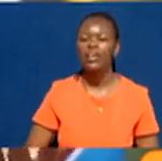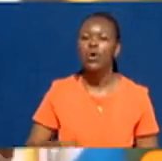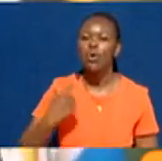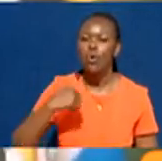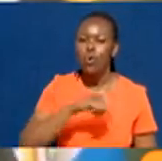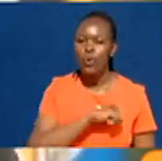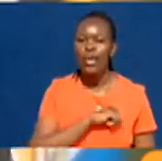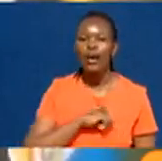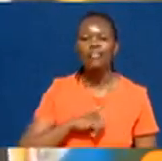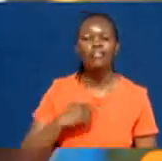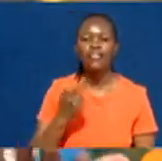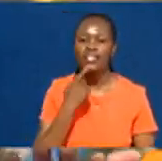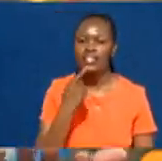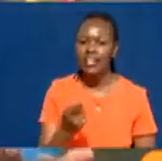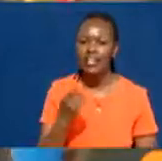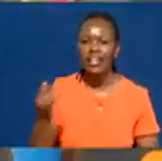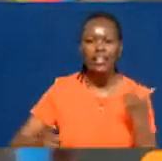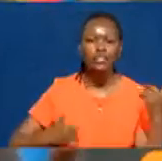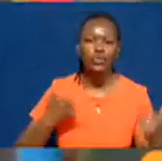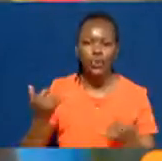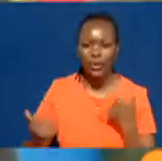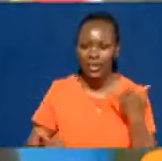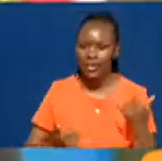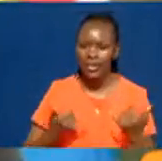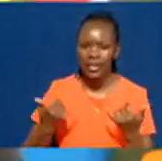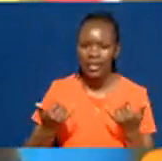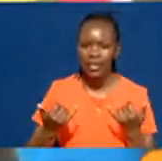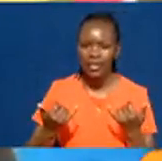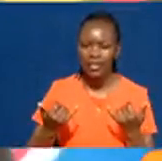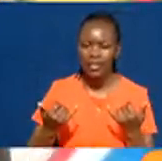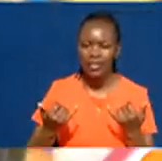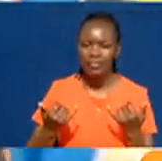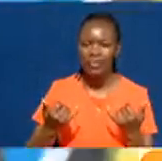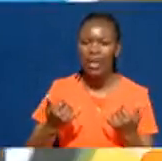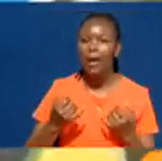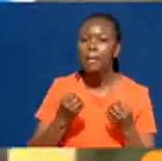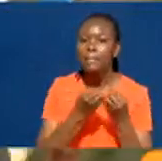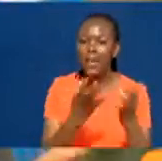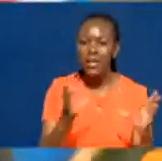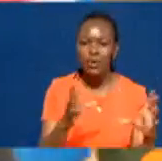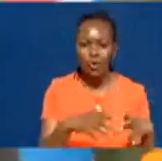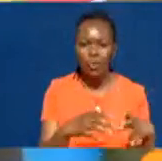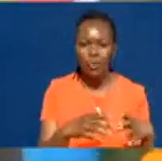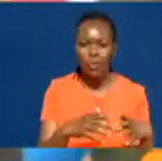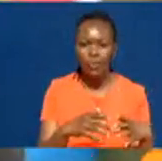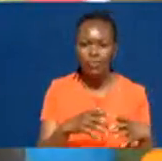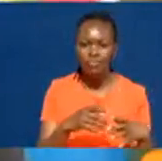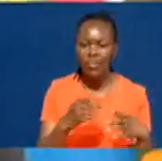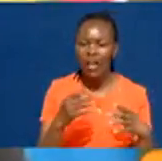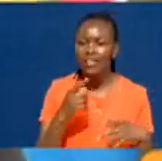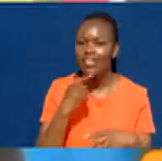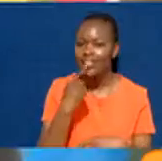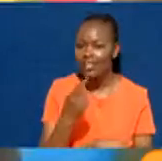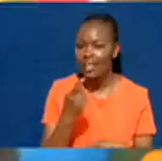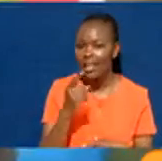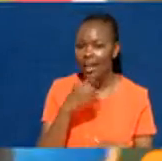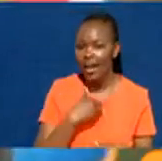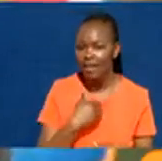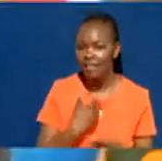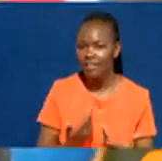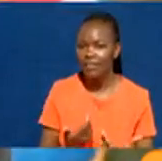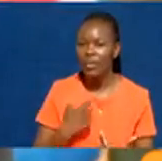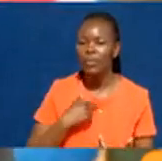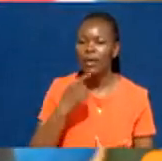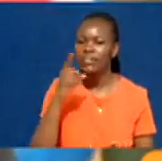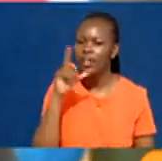way, the minority have their say. Number two, I have said here, the administration